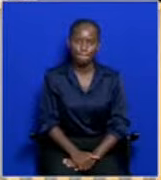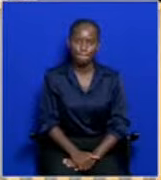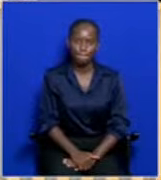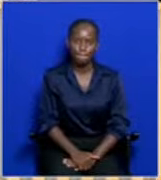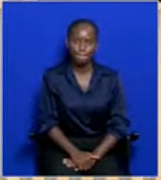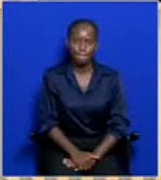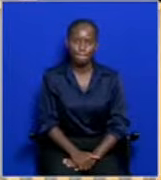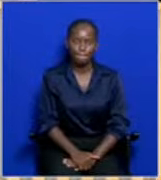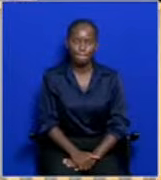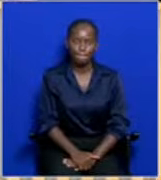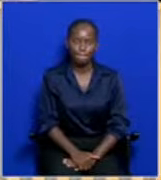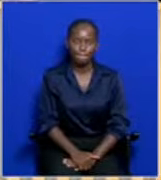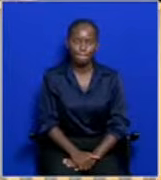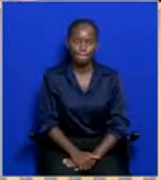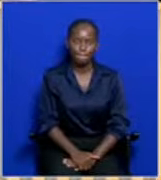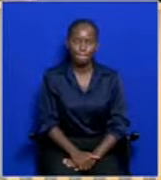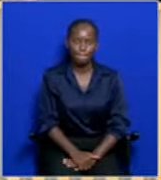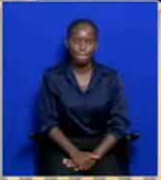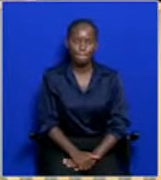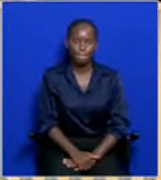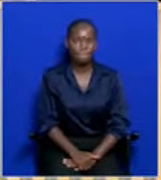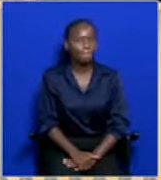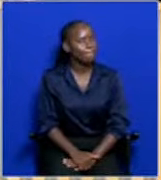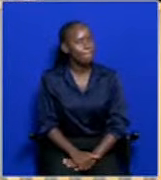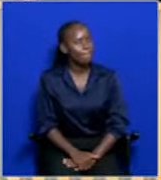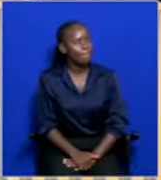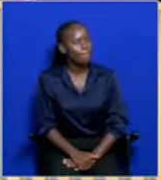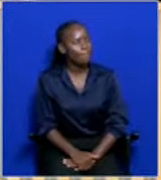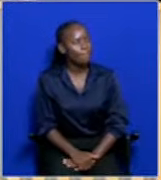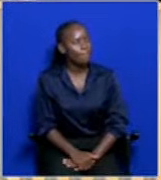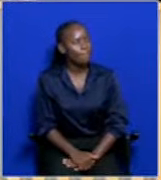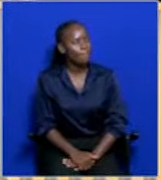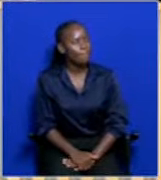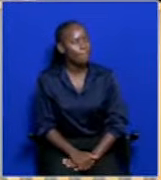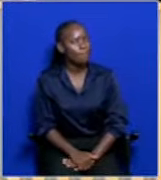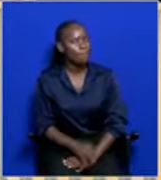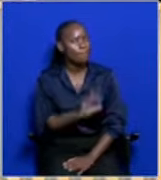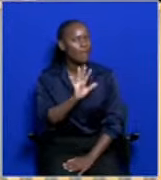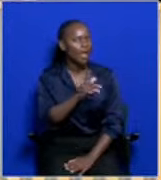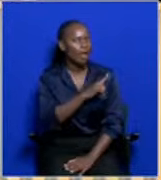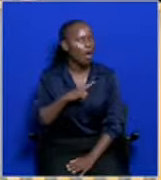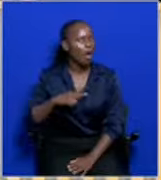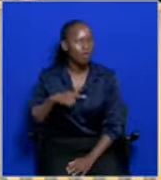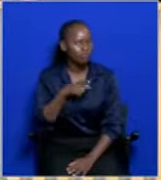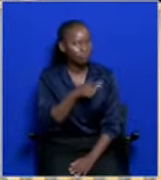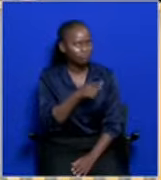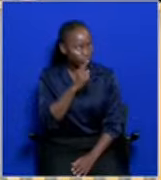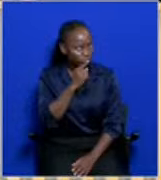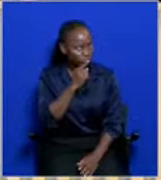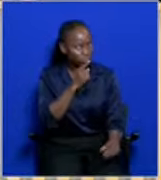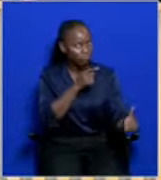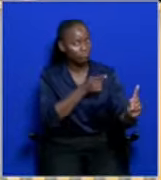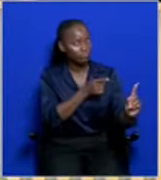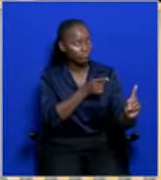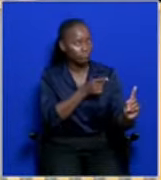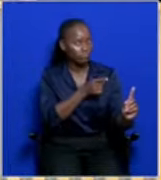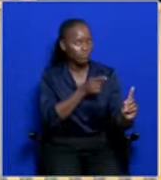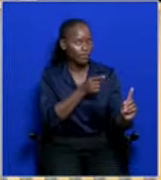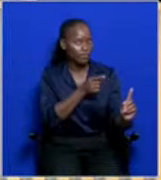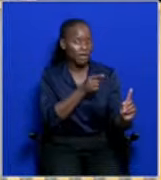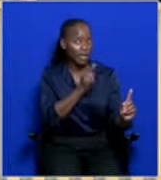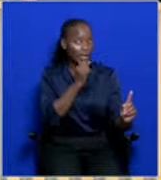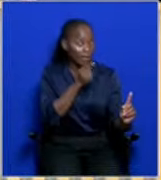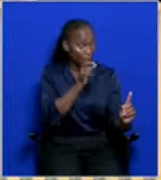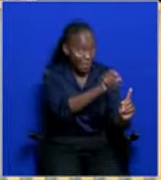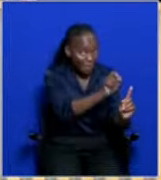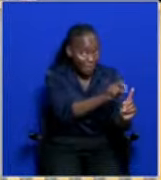How long do you think we're going to be today, or how much longer? With him? I'm not suggesting we should not take the tea break,